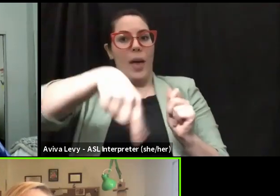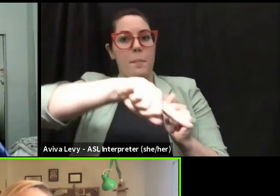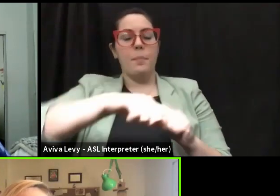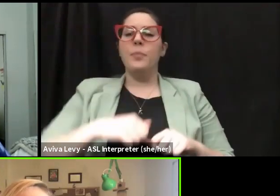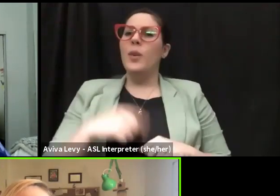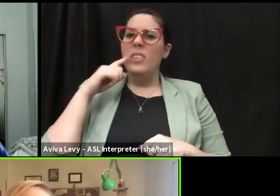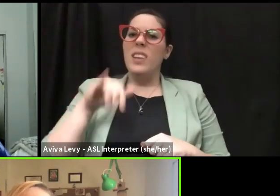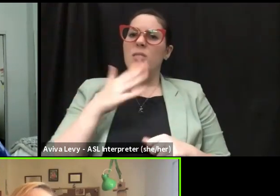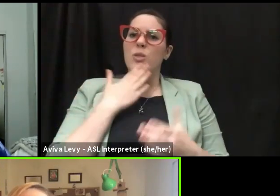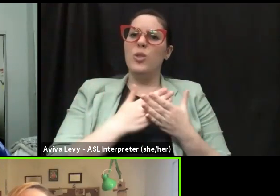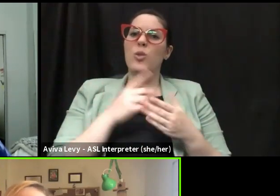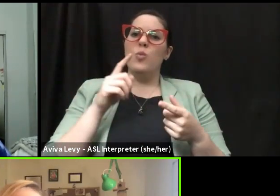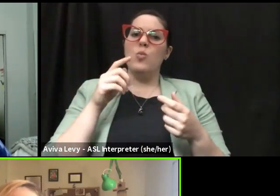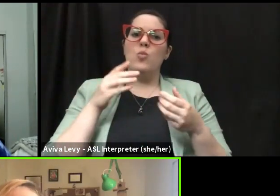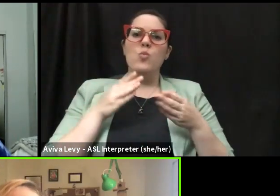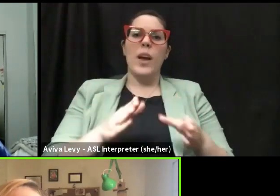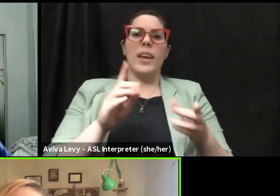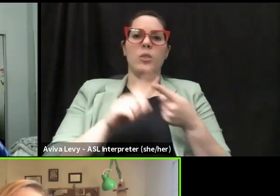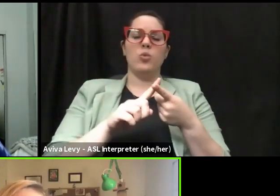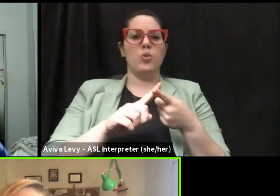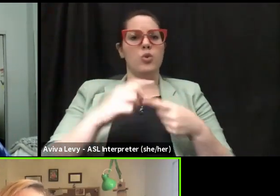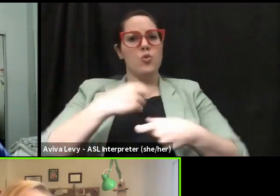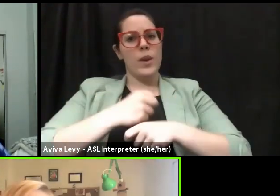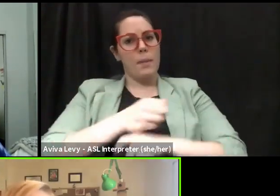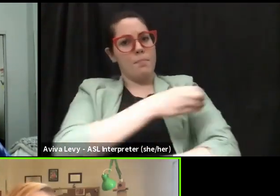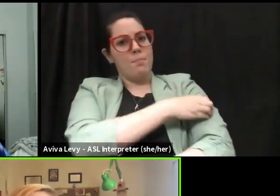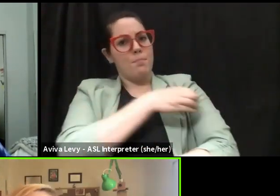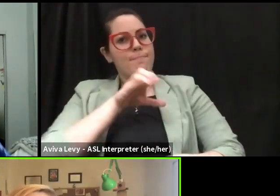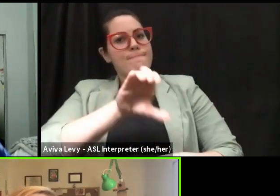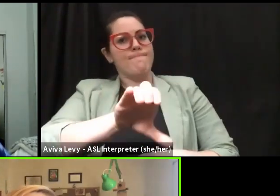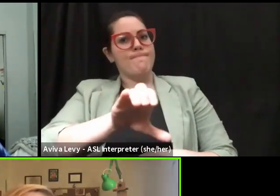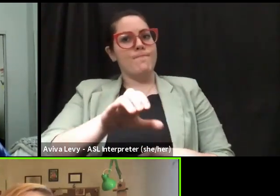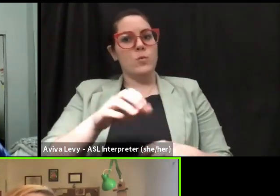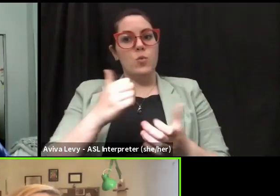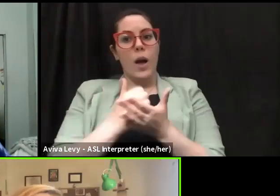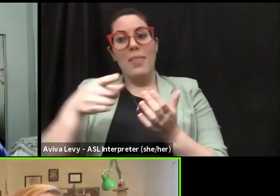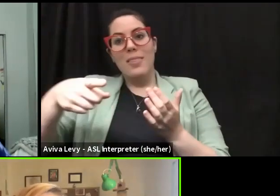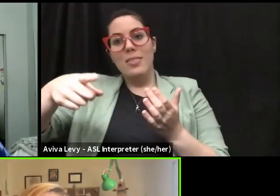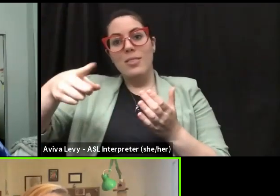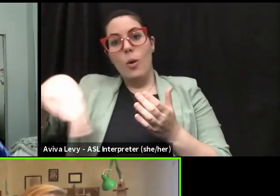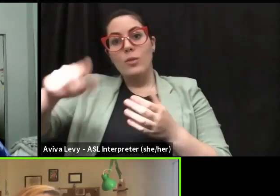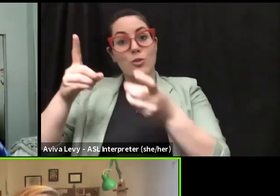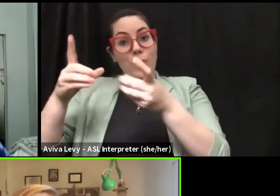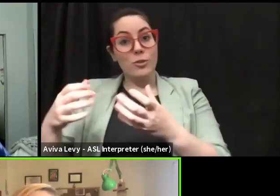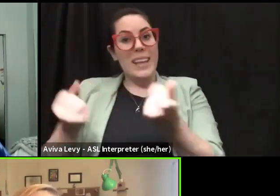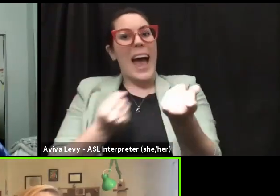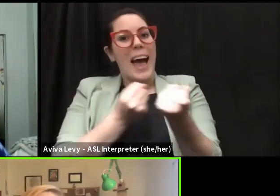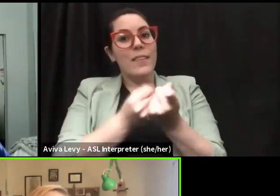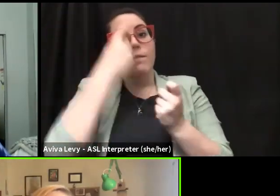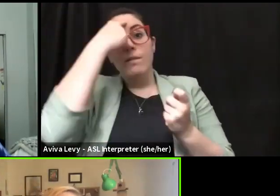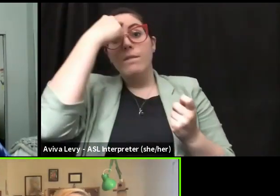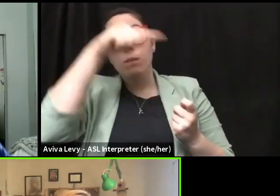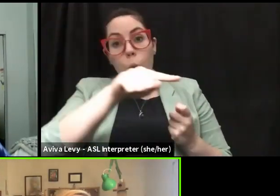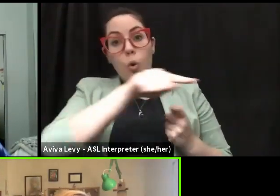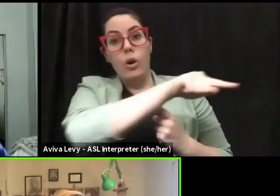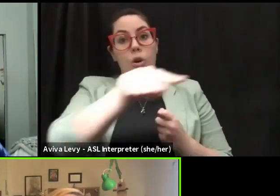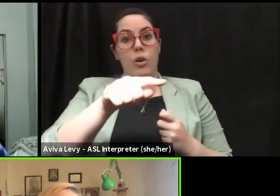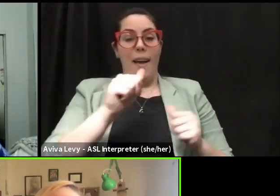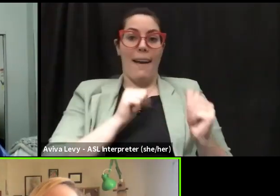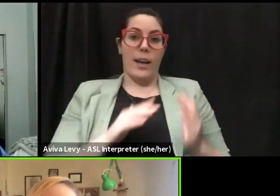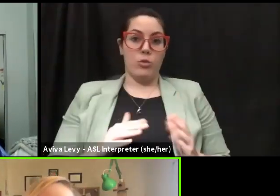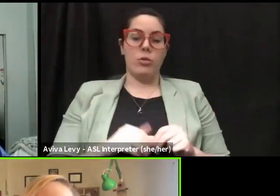directors can start to advocate for actors in a different way and acknowledge their power. I also think that it's